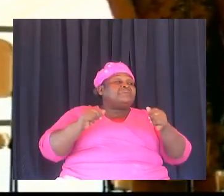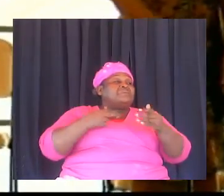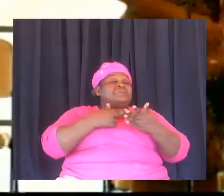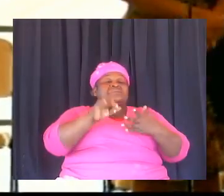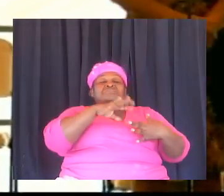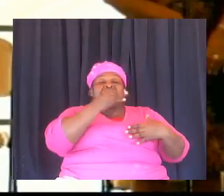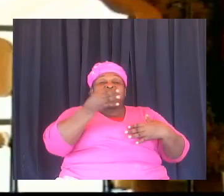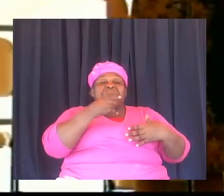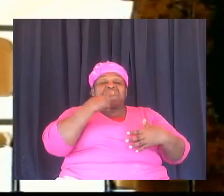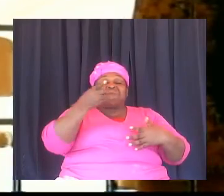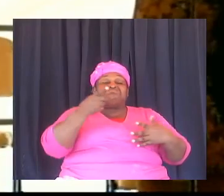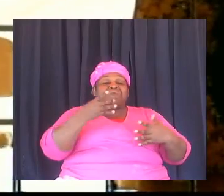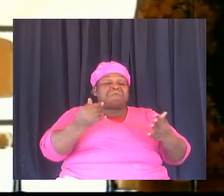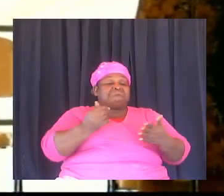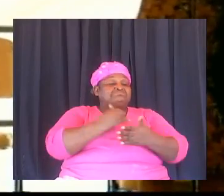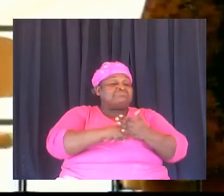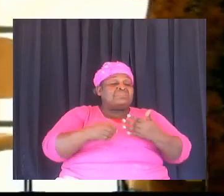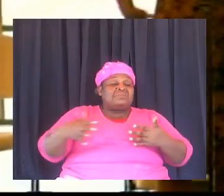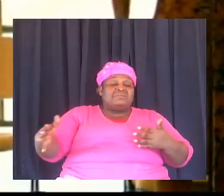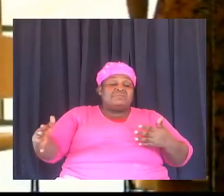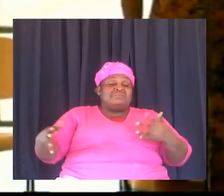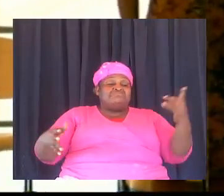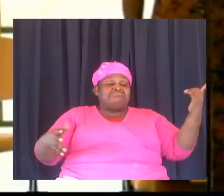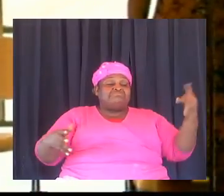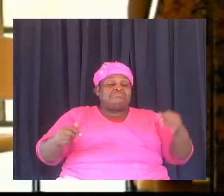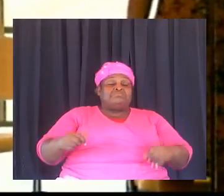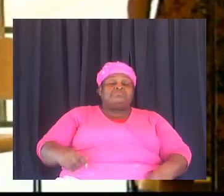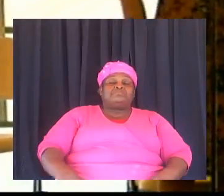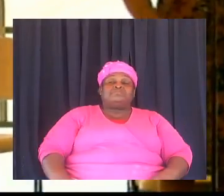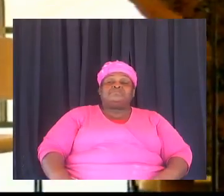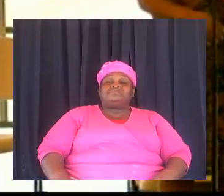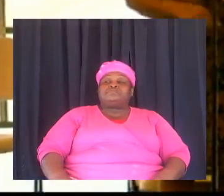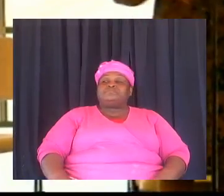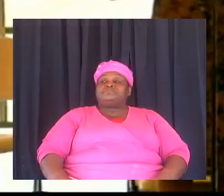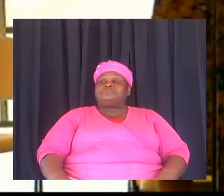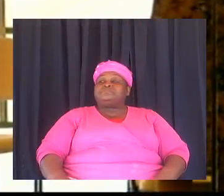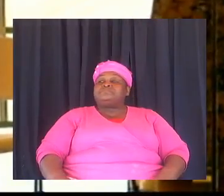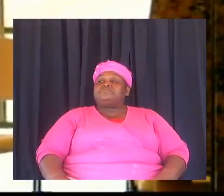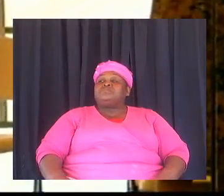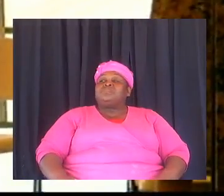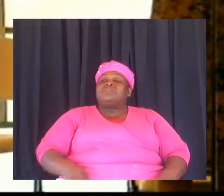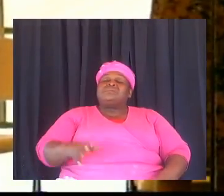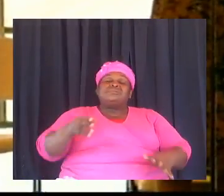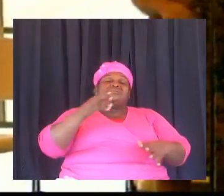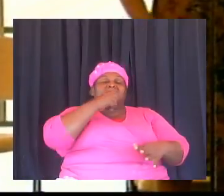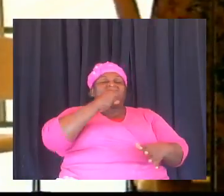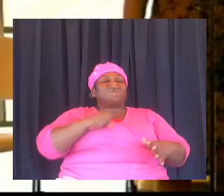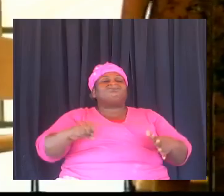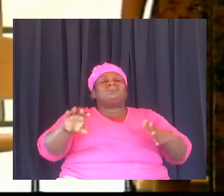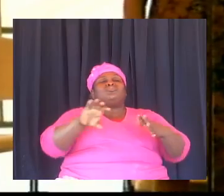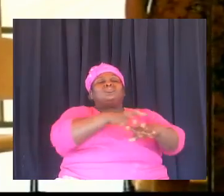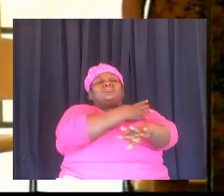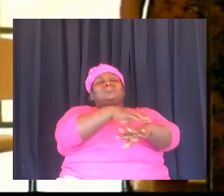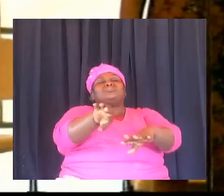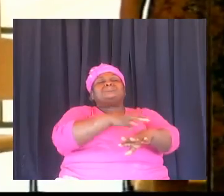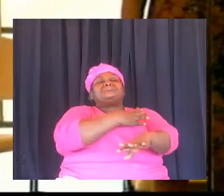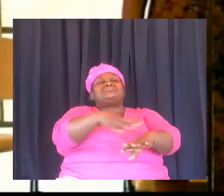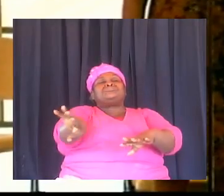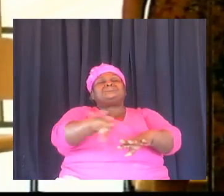something else, but probably later on I said that part. I don't want. So there is an old chorus.